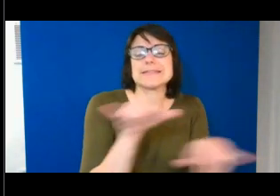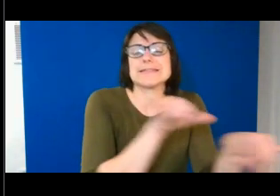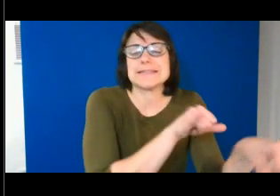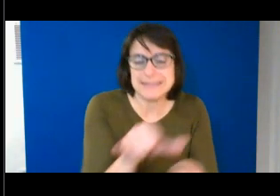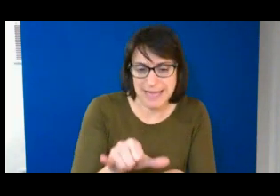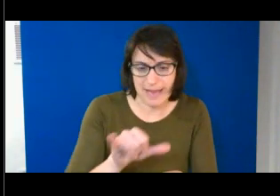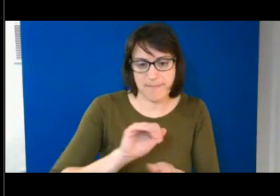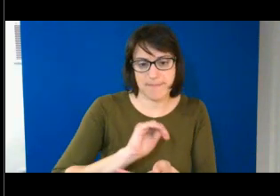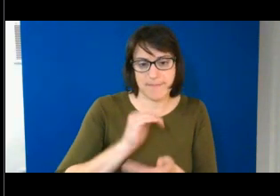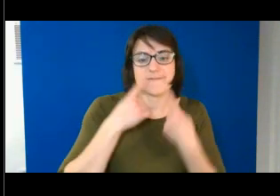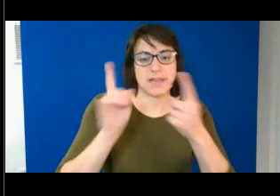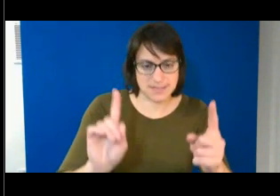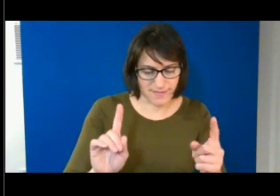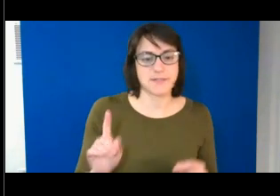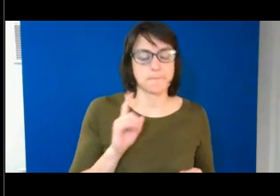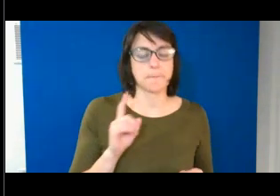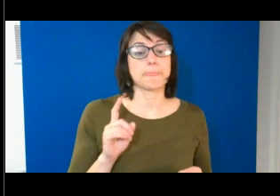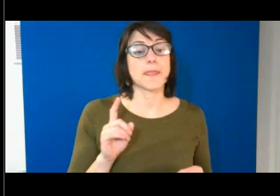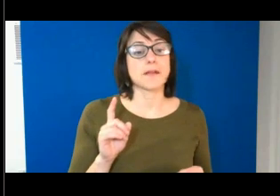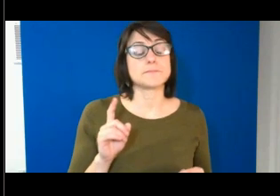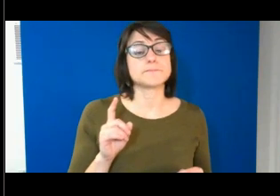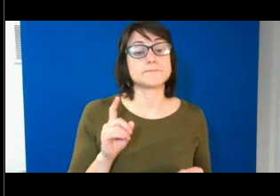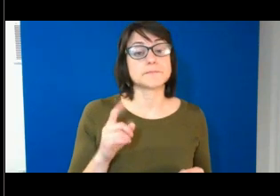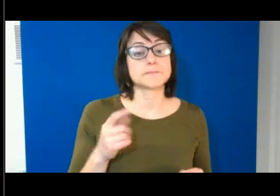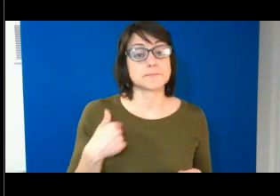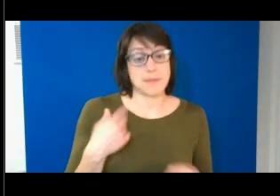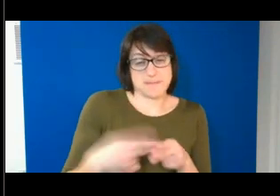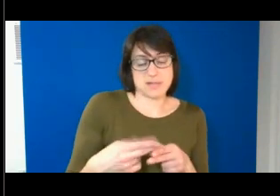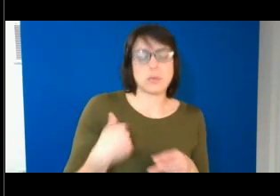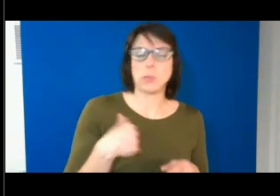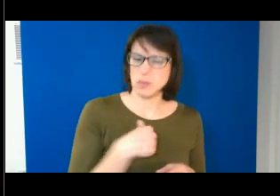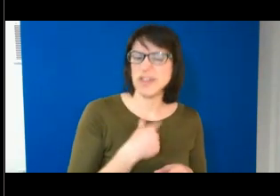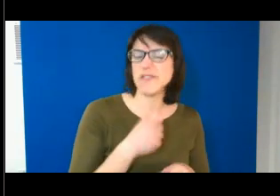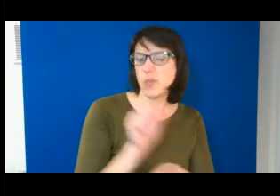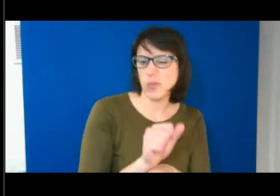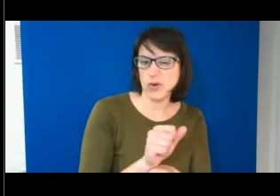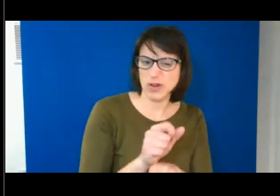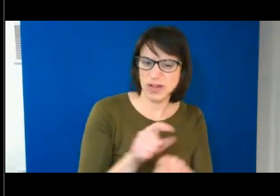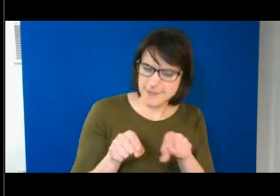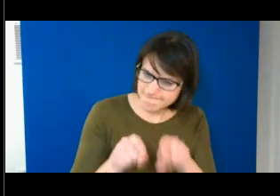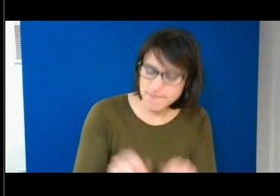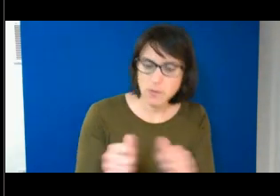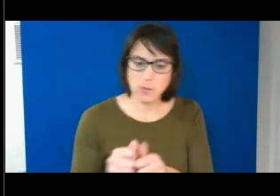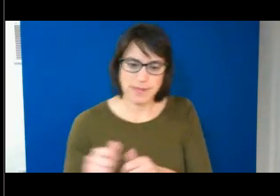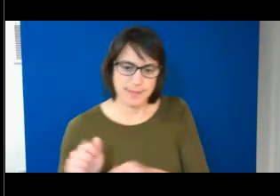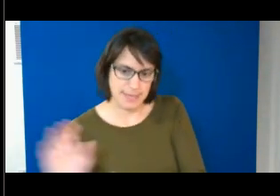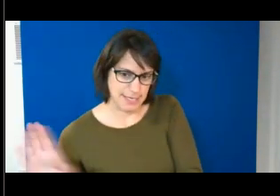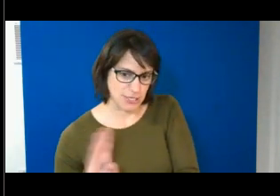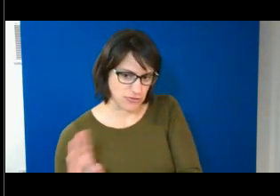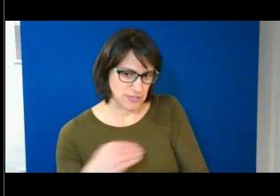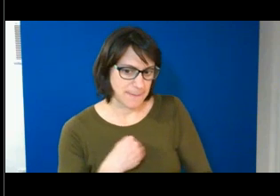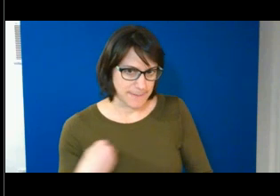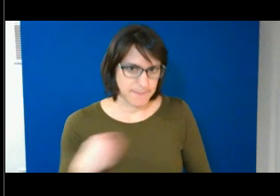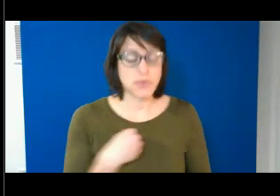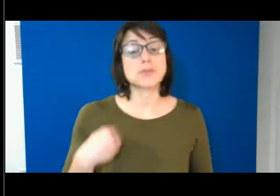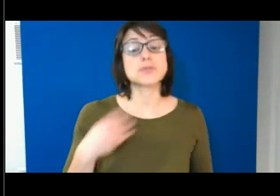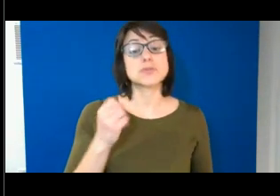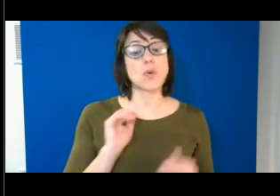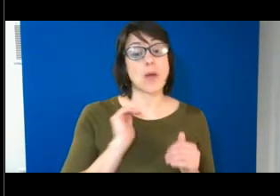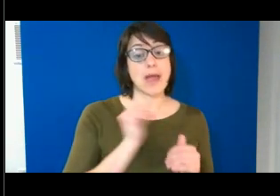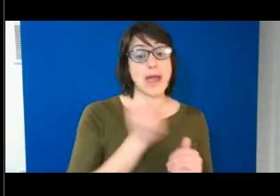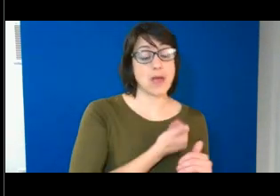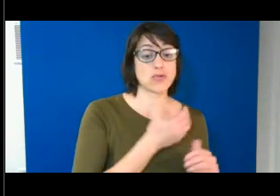And I mentioned we have been working alongside with industry members. And so outside of the trials that we're conducting